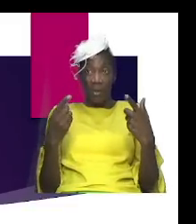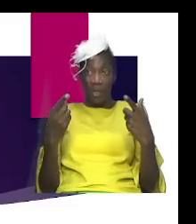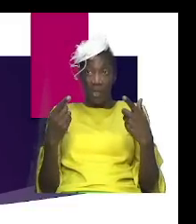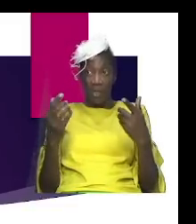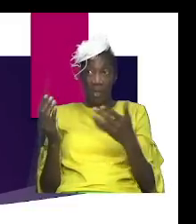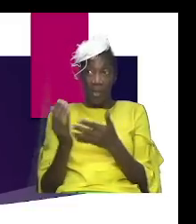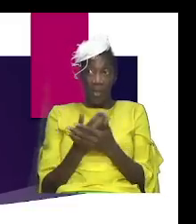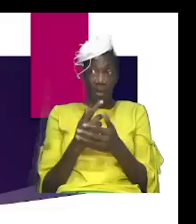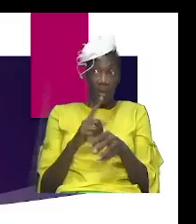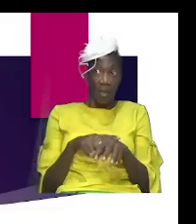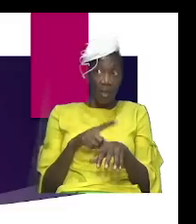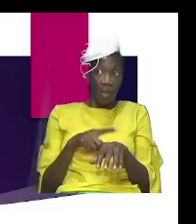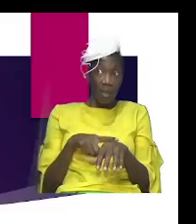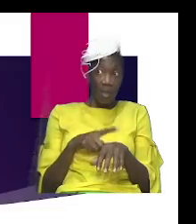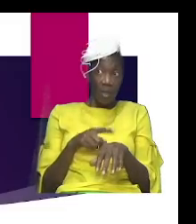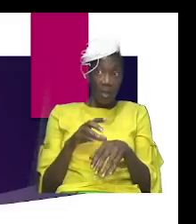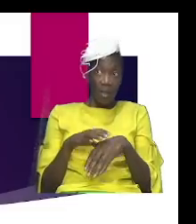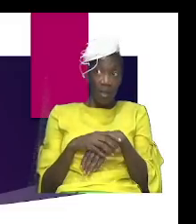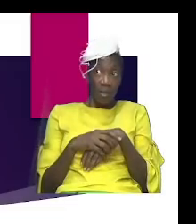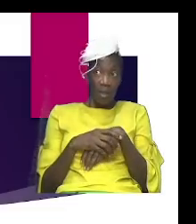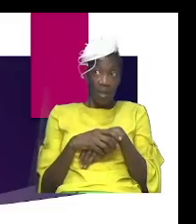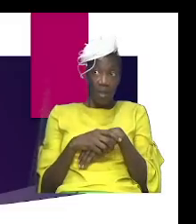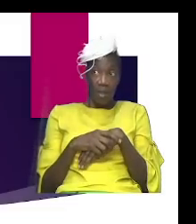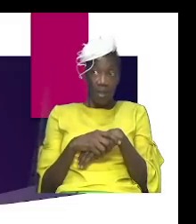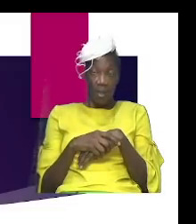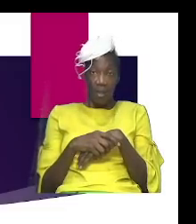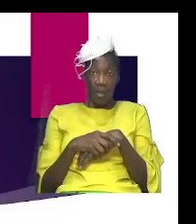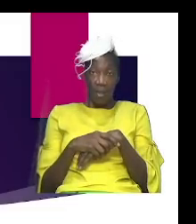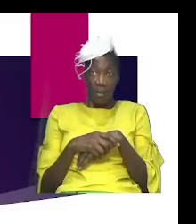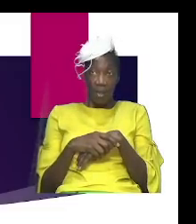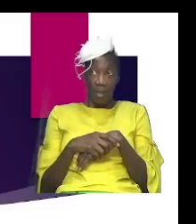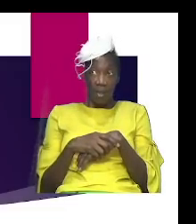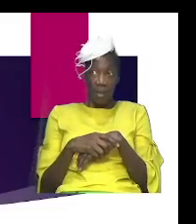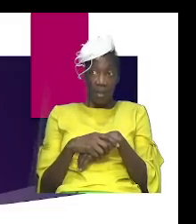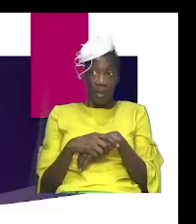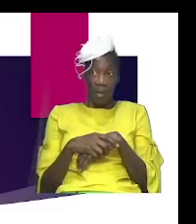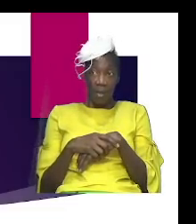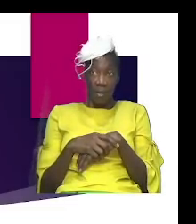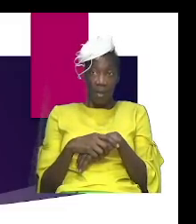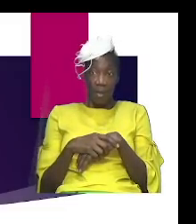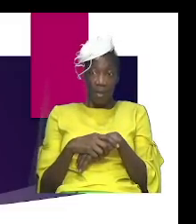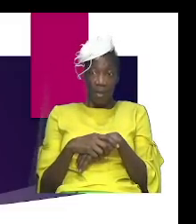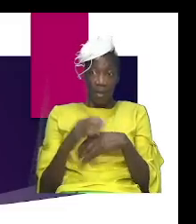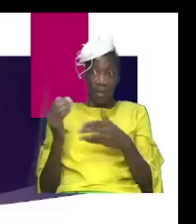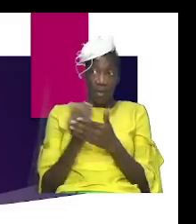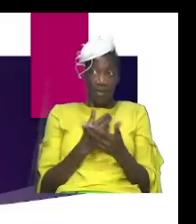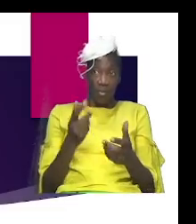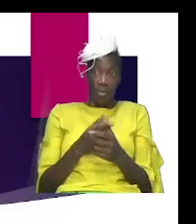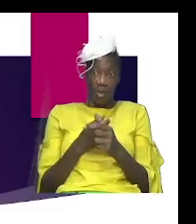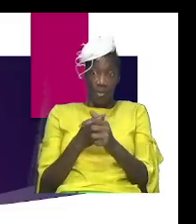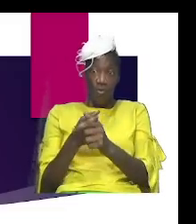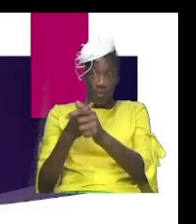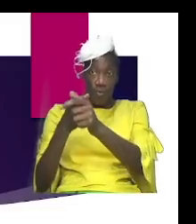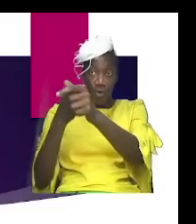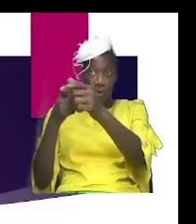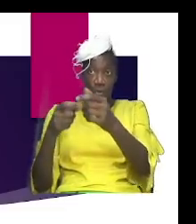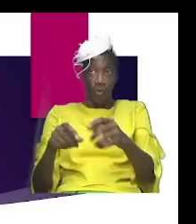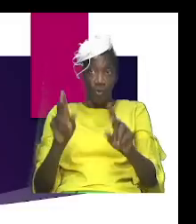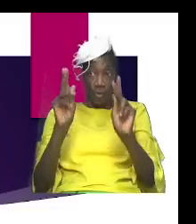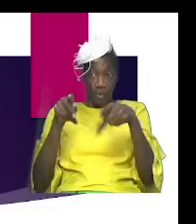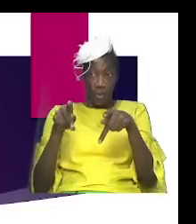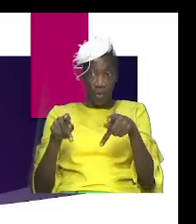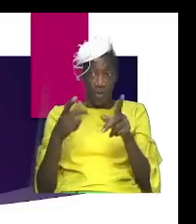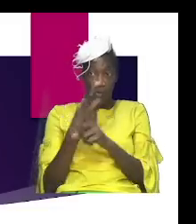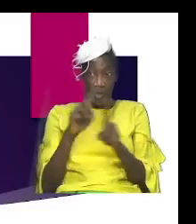know, sometimes some people run out. Some folks run out, individuals, for different